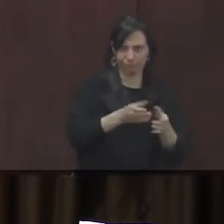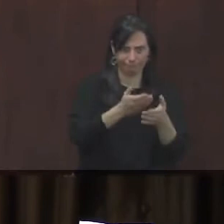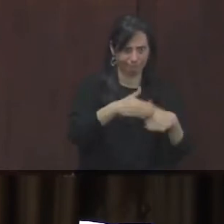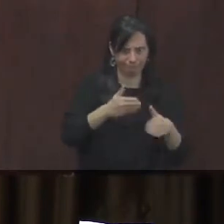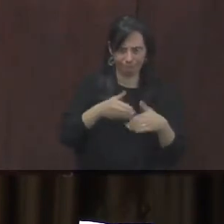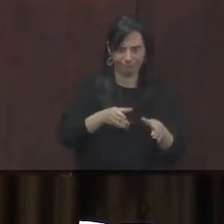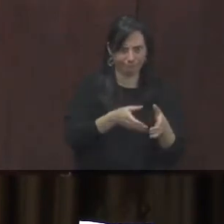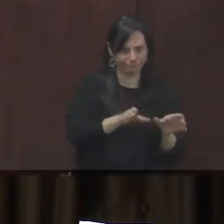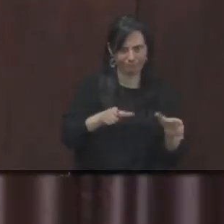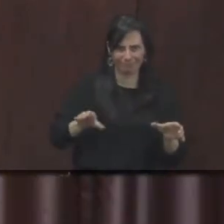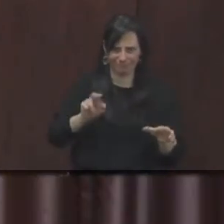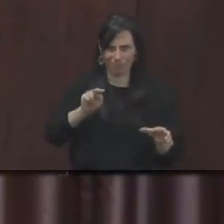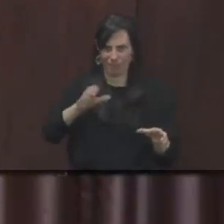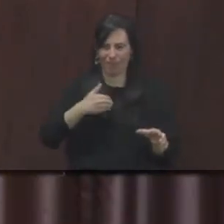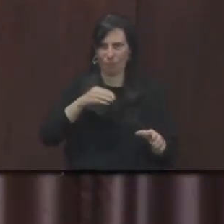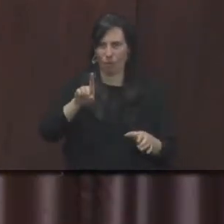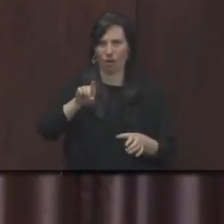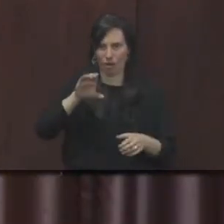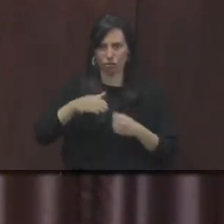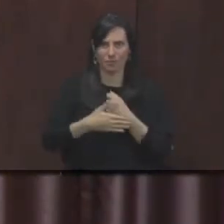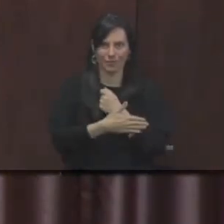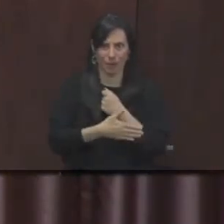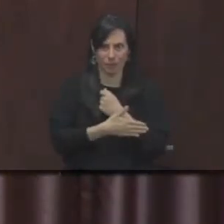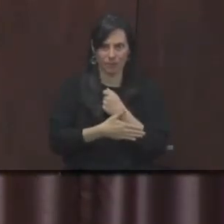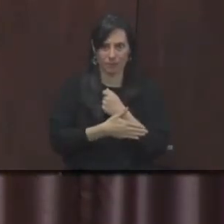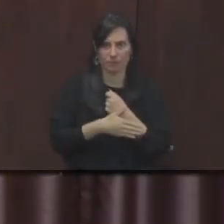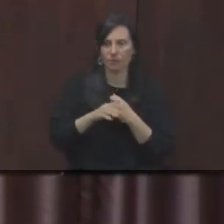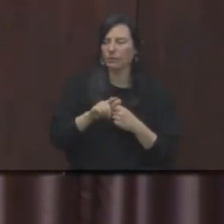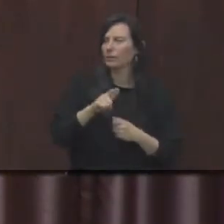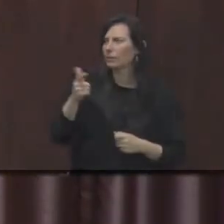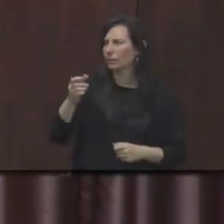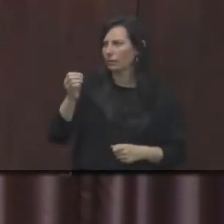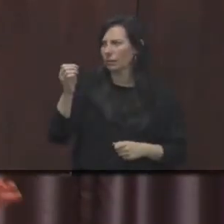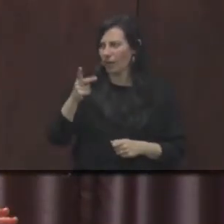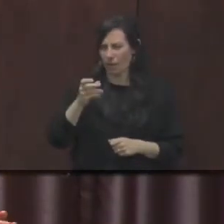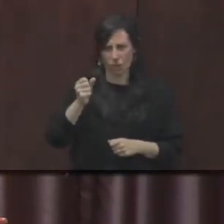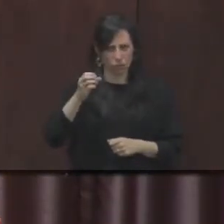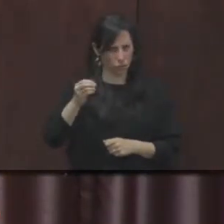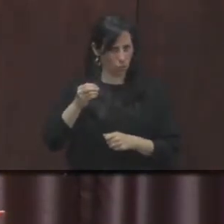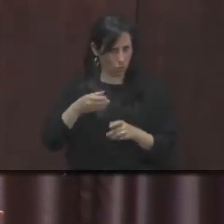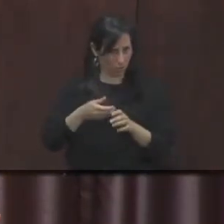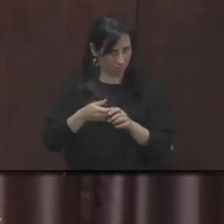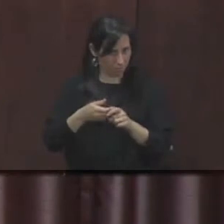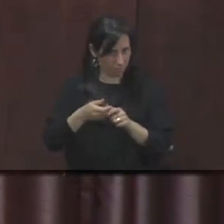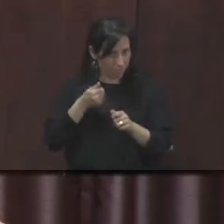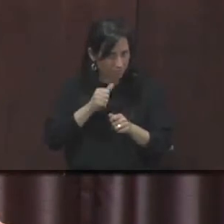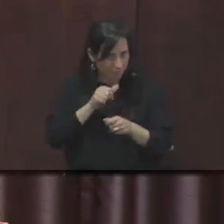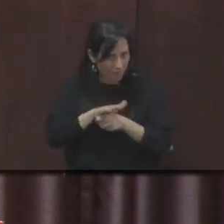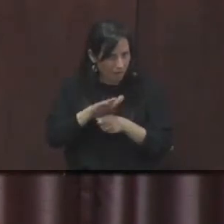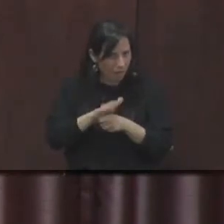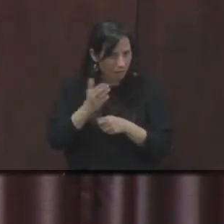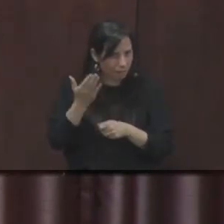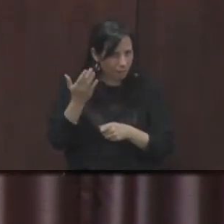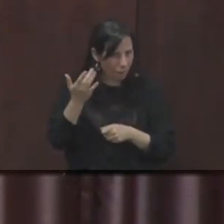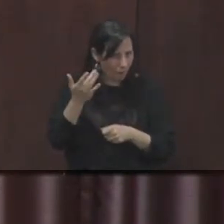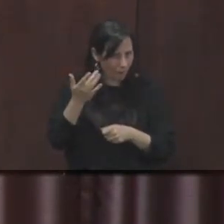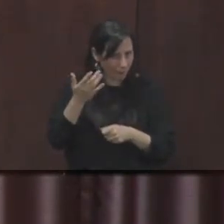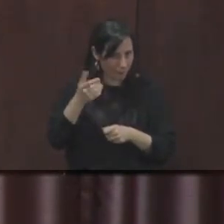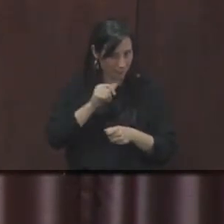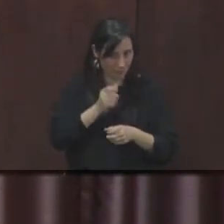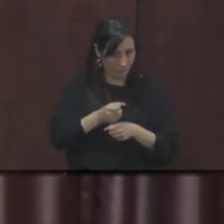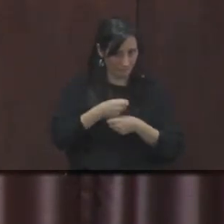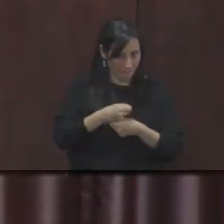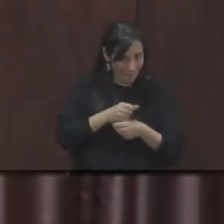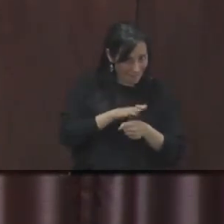like what we saw with the PPE issue, is this largely a production side problem that's happening, or is it another set of